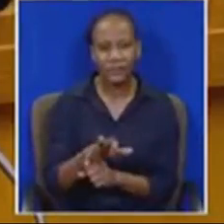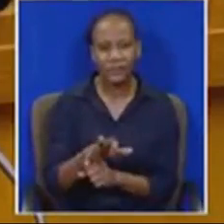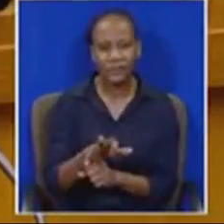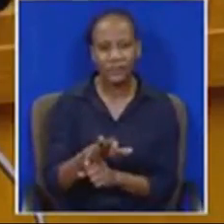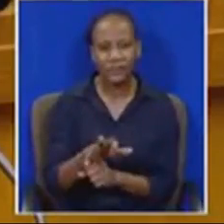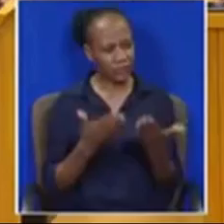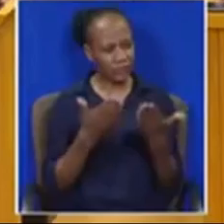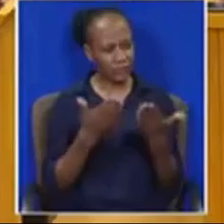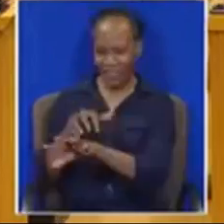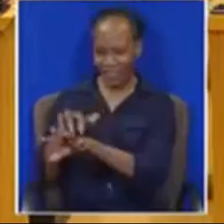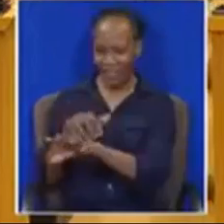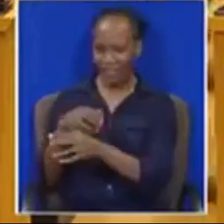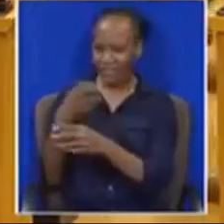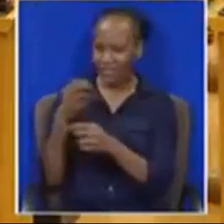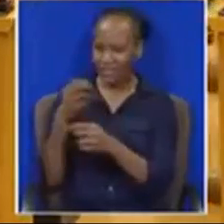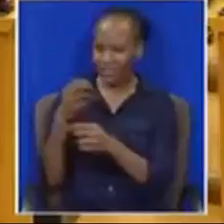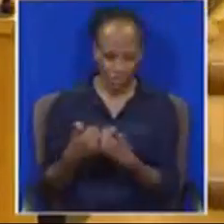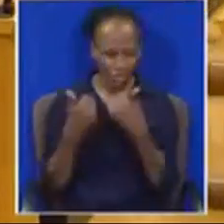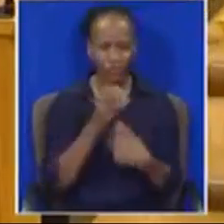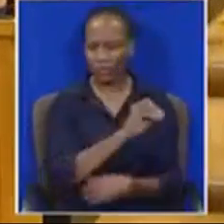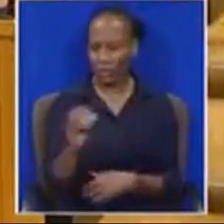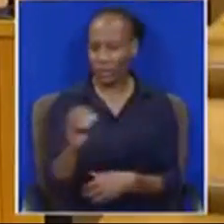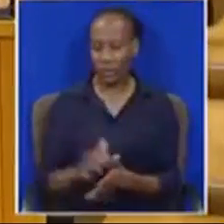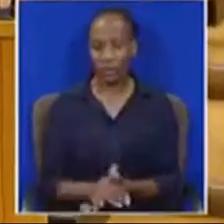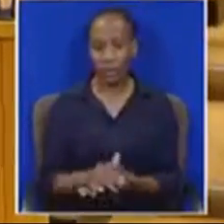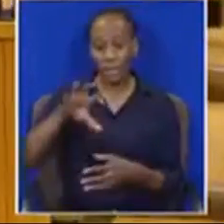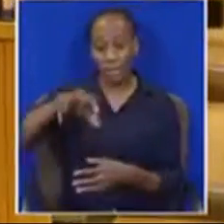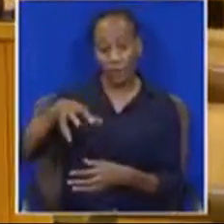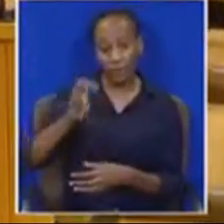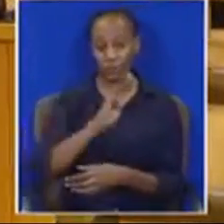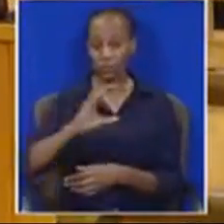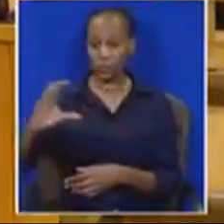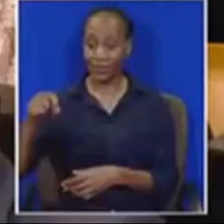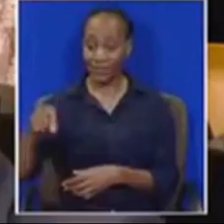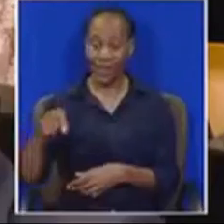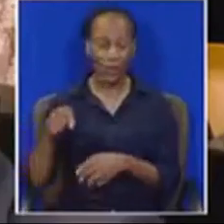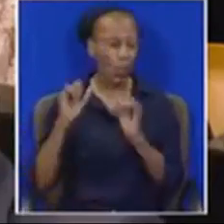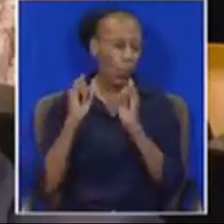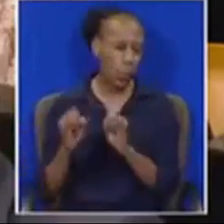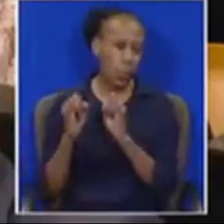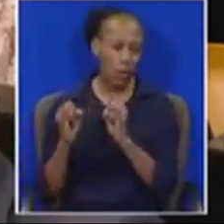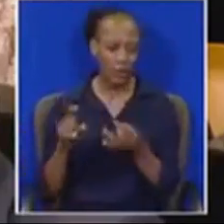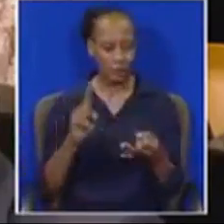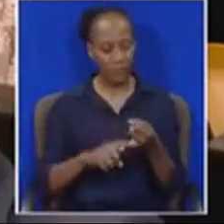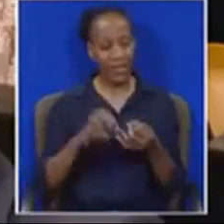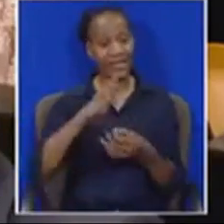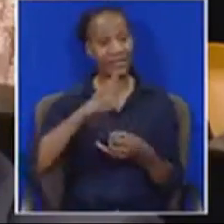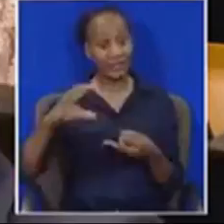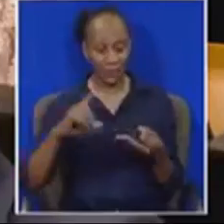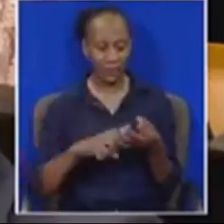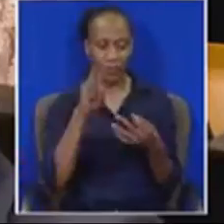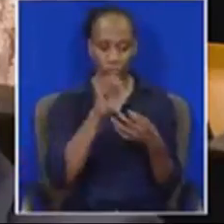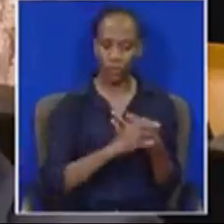production. The situation in the Western Cape, as well as in the Eastern Cape and Northern